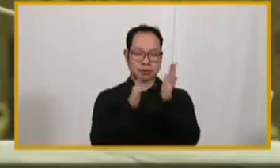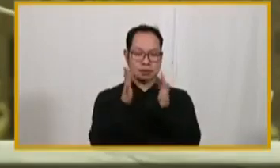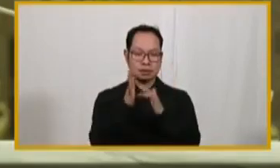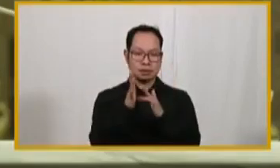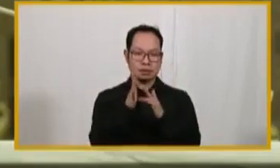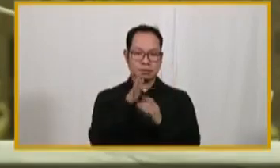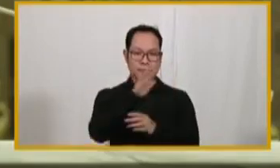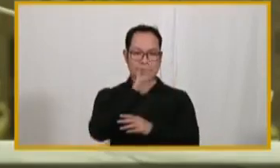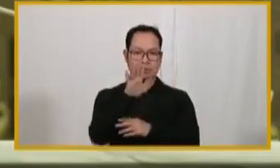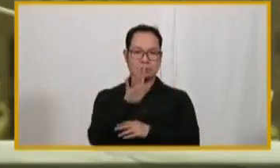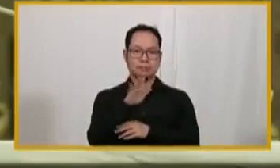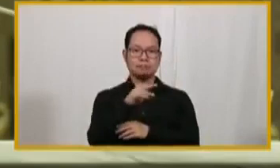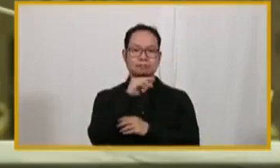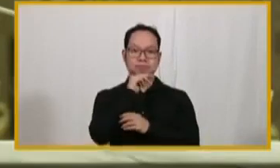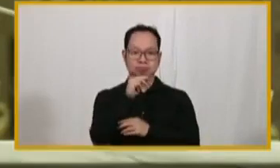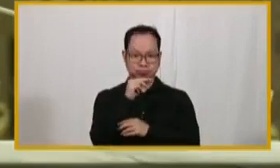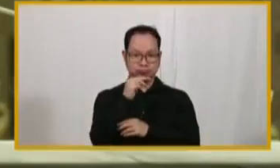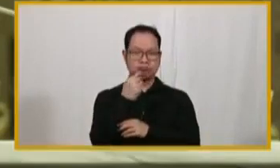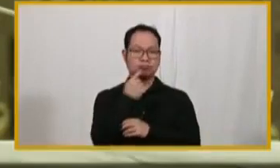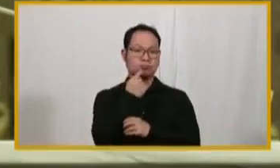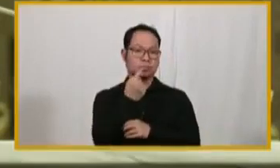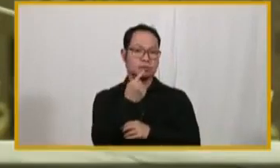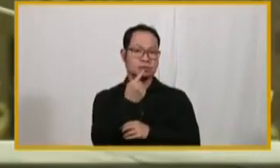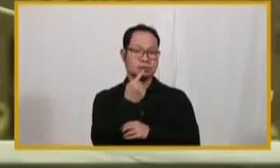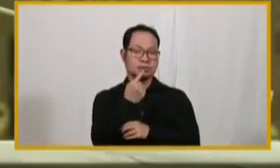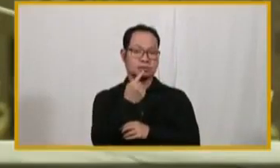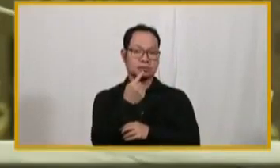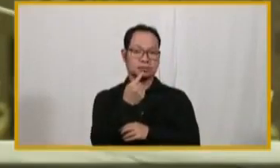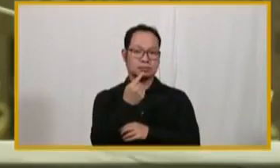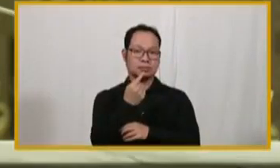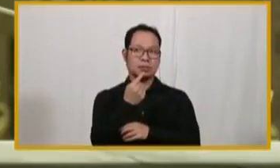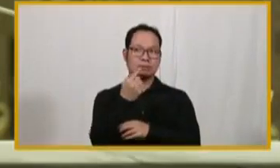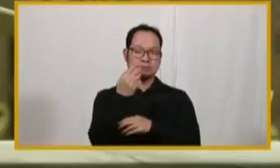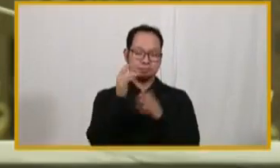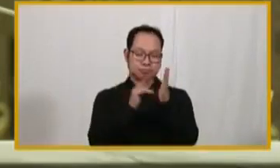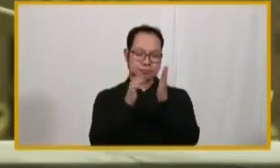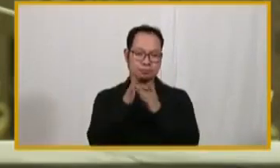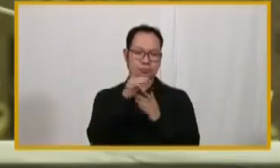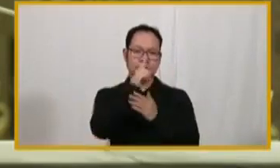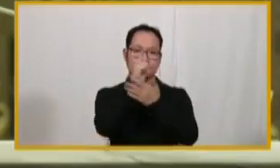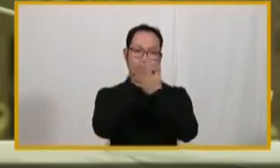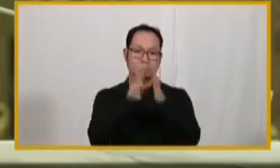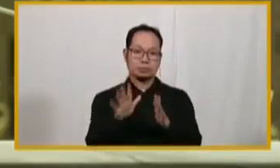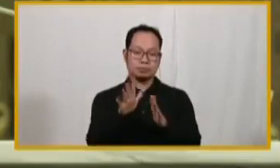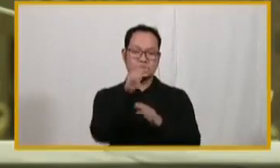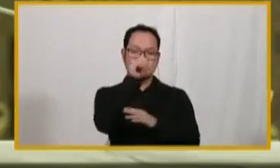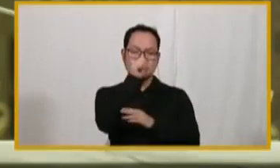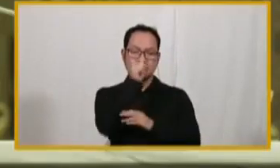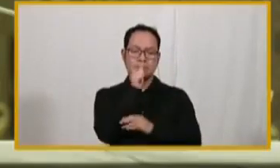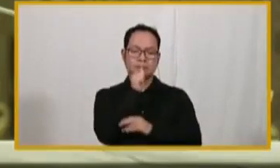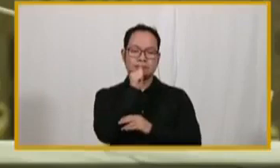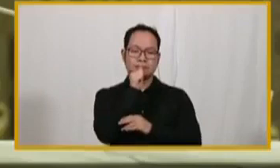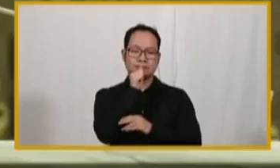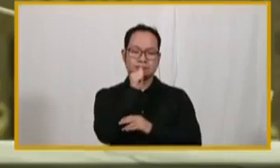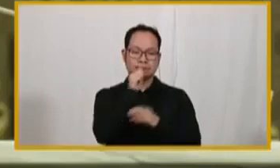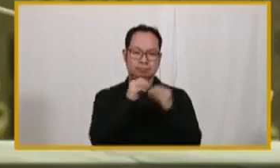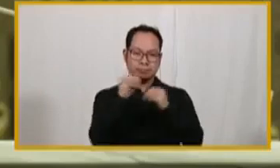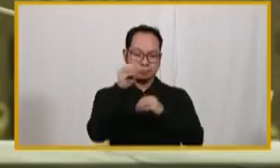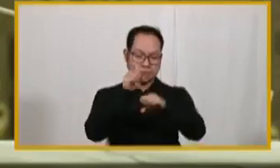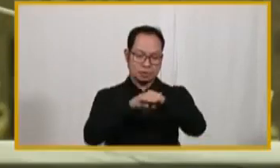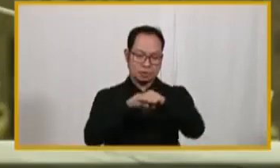will not speak much. He will be silent most of the time. But